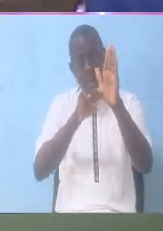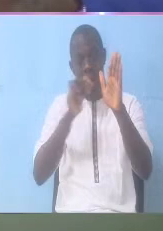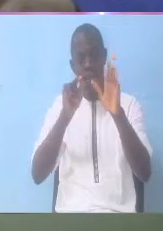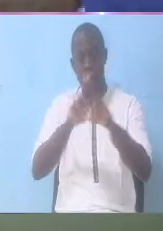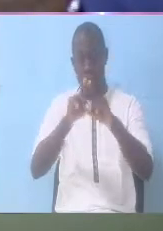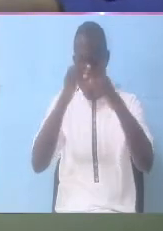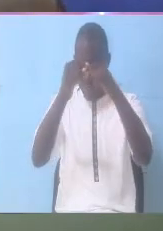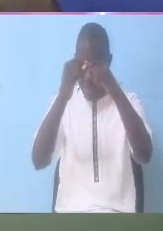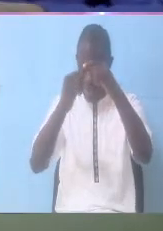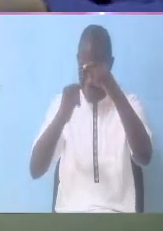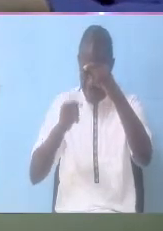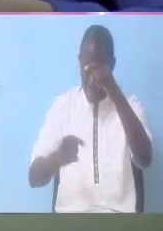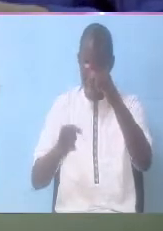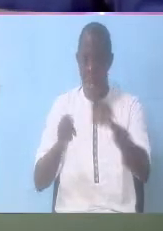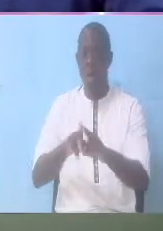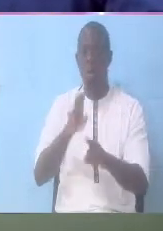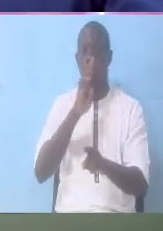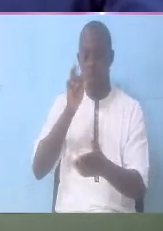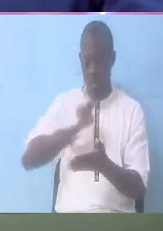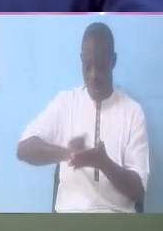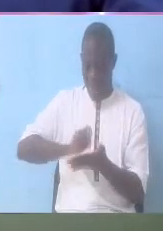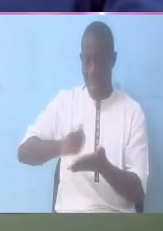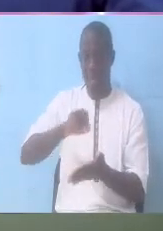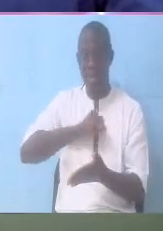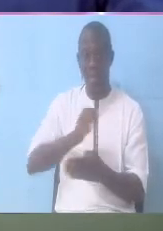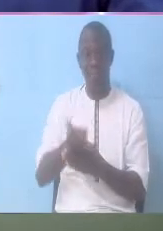And is a list handwritten by Jammeh.